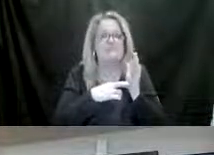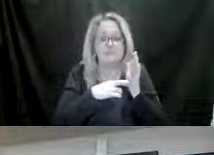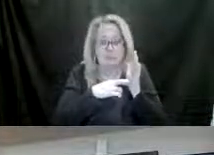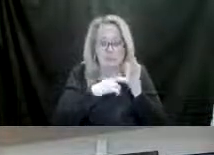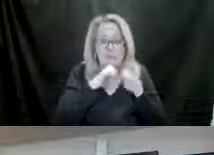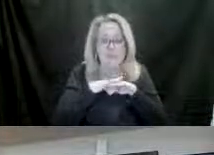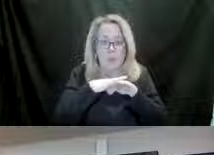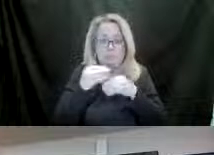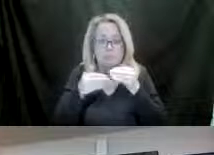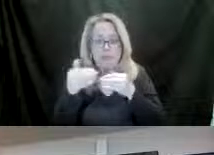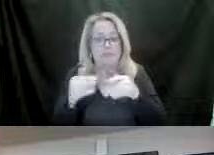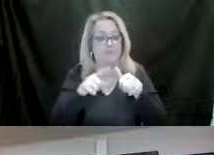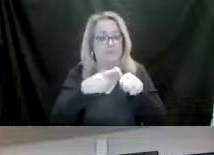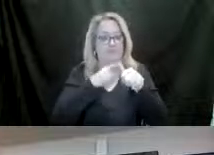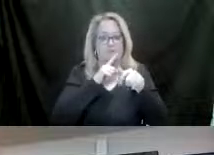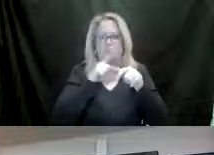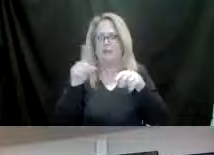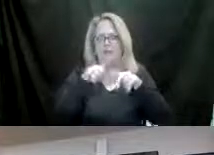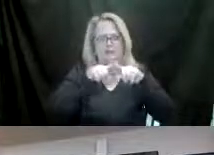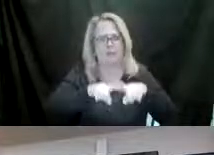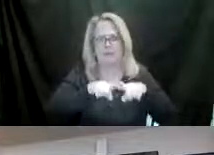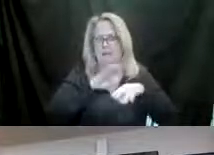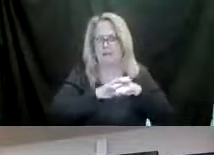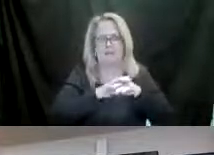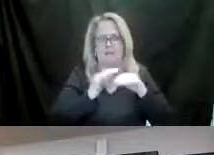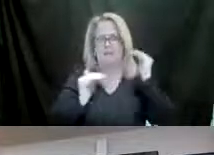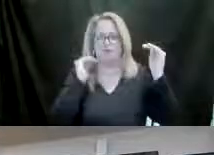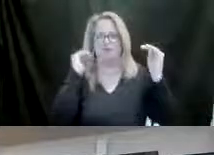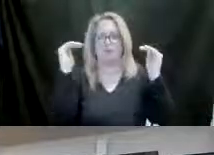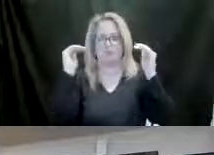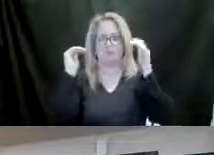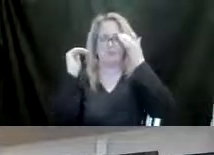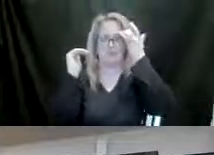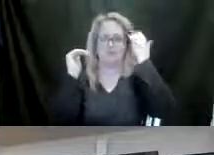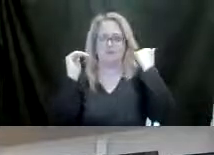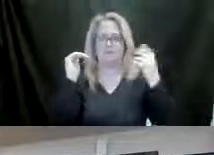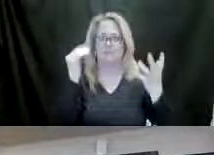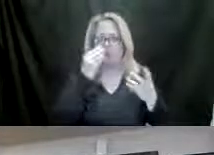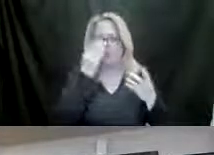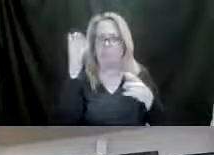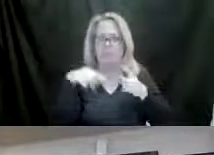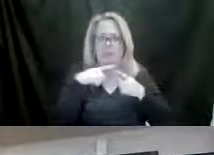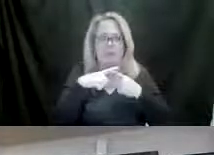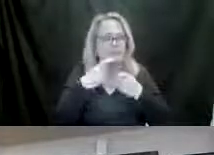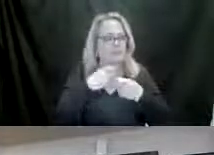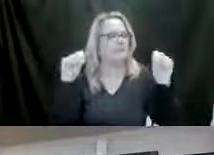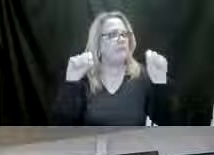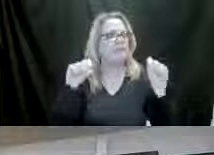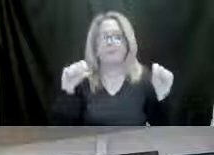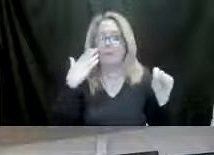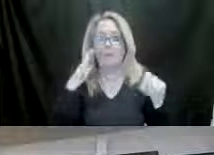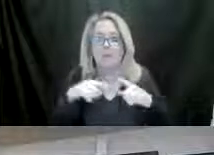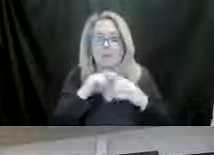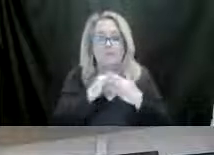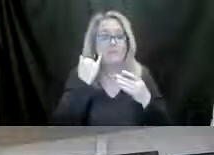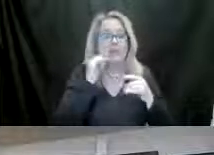very dependent on an attentive adult, so that they know that if they get in trouble or they start towards something that